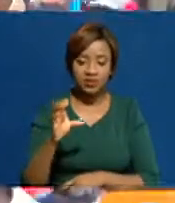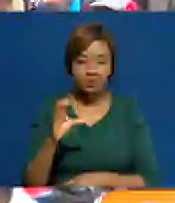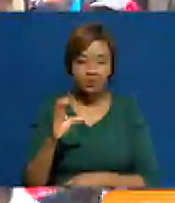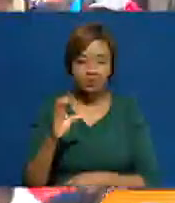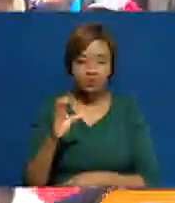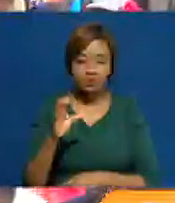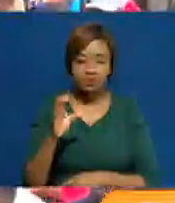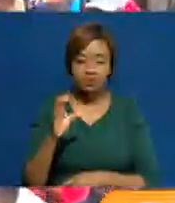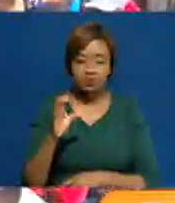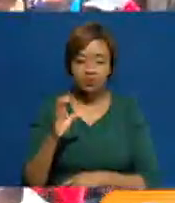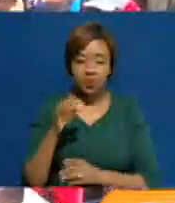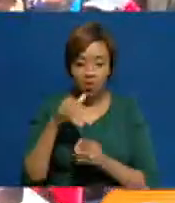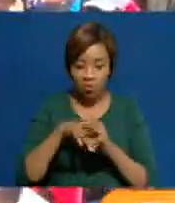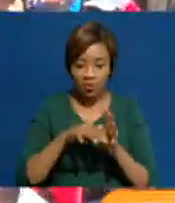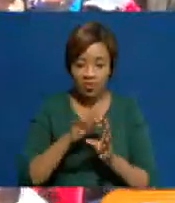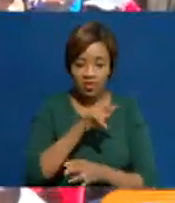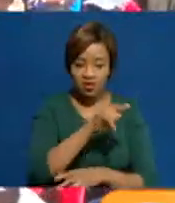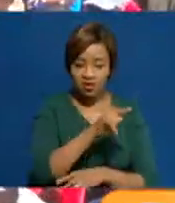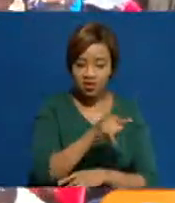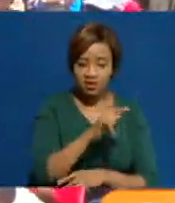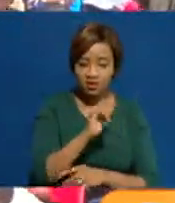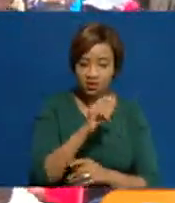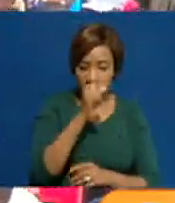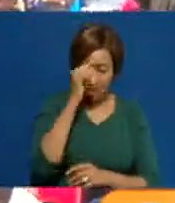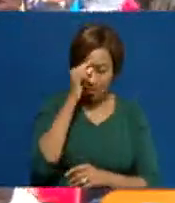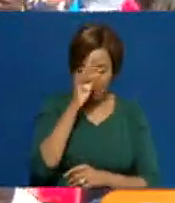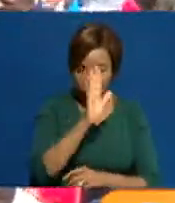a way that favors Kenya Kwanza regime. Francis Gashuri, Citizen.